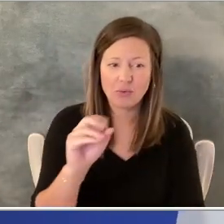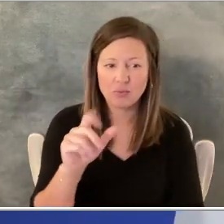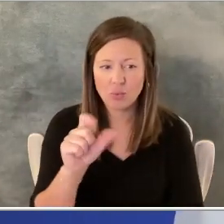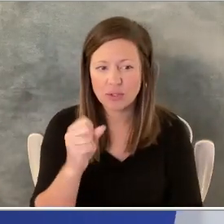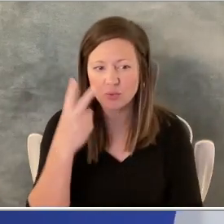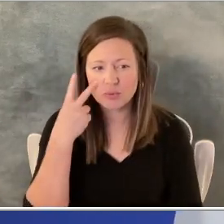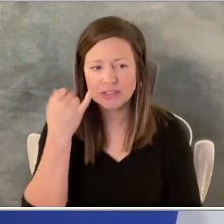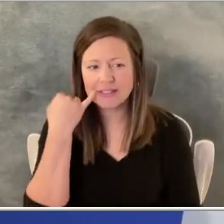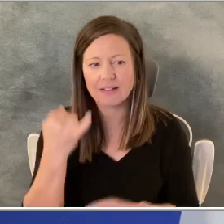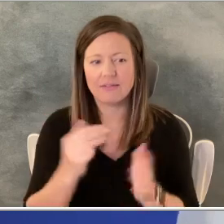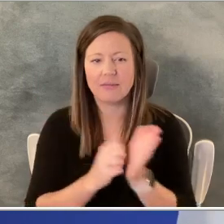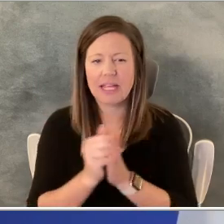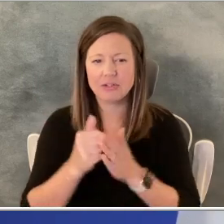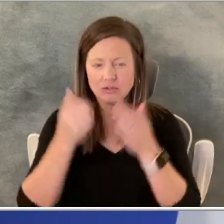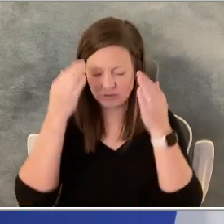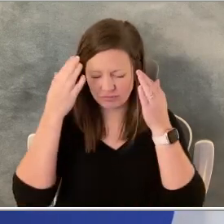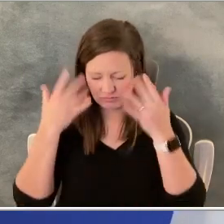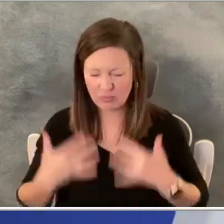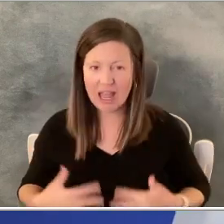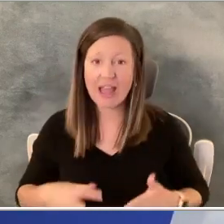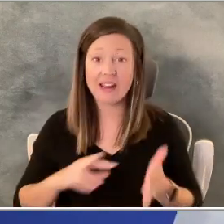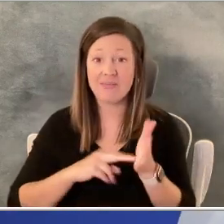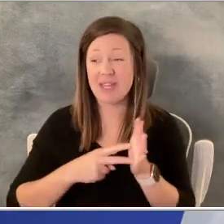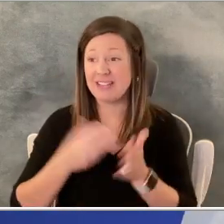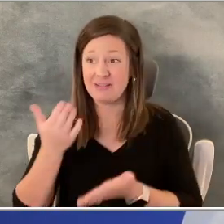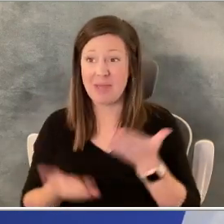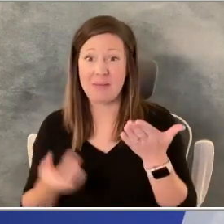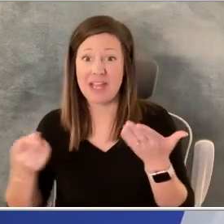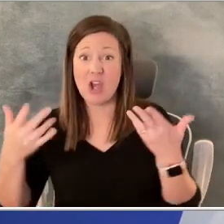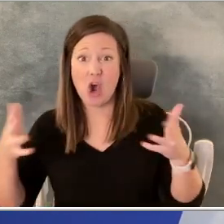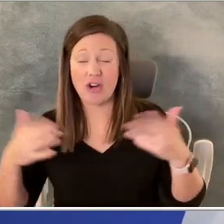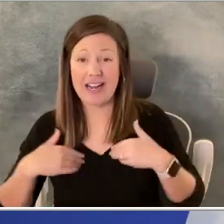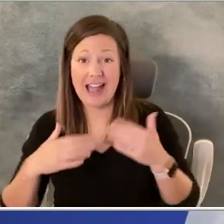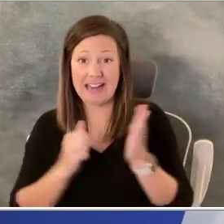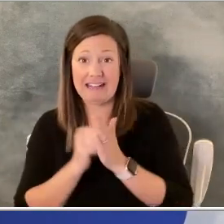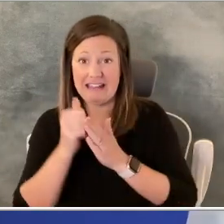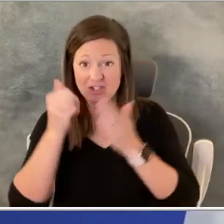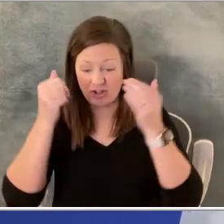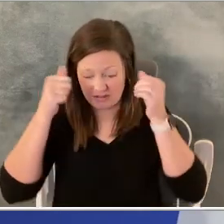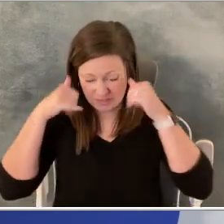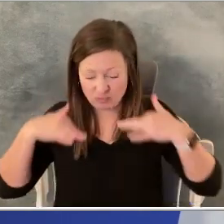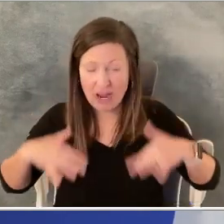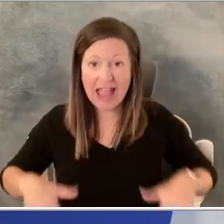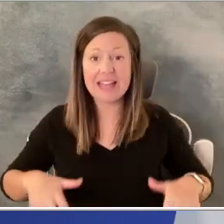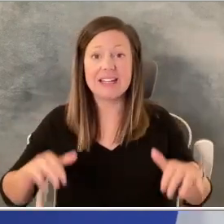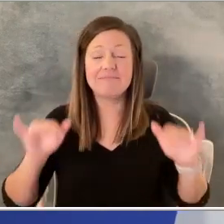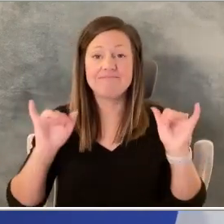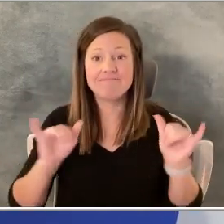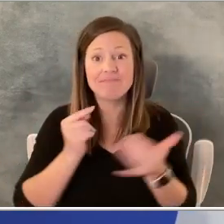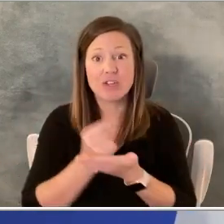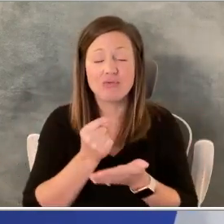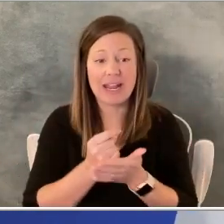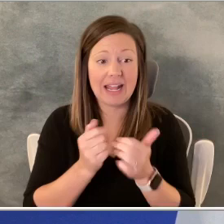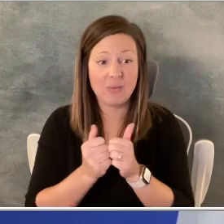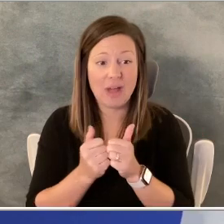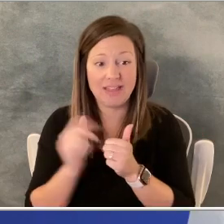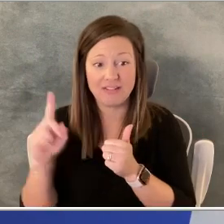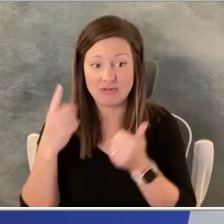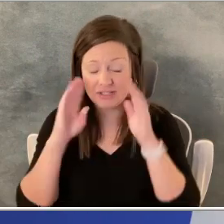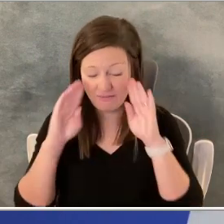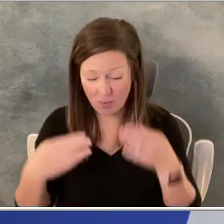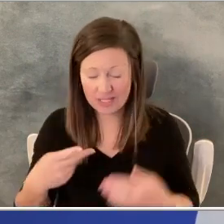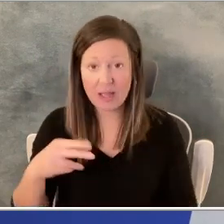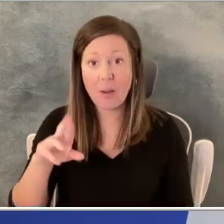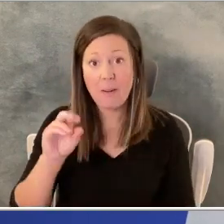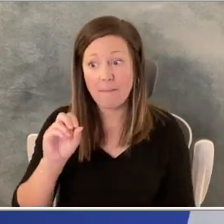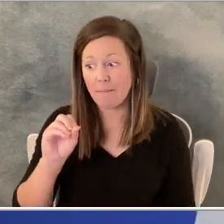we would treat men who already had cancer that had left the prostate and gone somewhere else. Treating them with just focusing on their prostate, unfortunately,